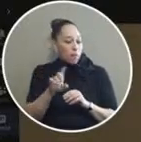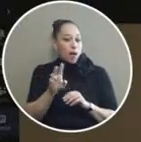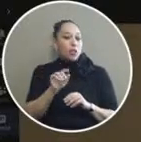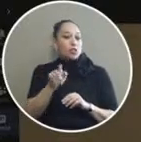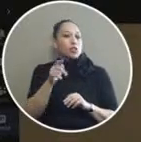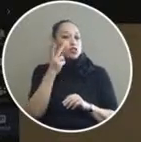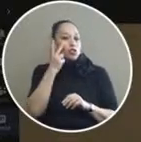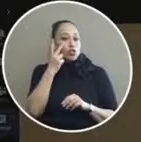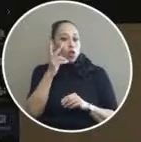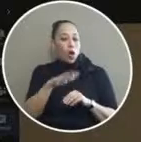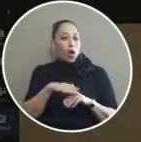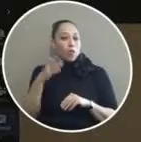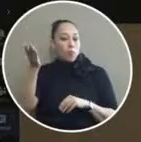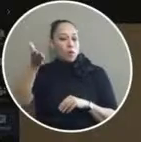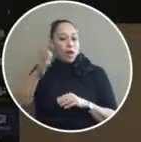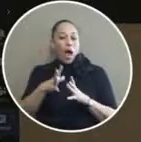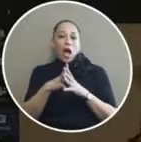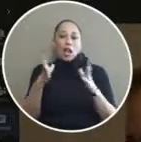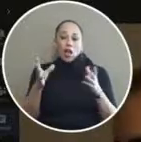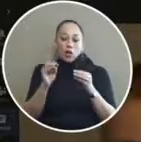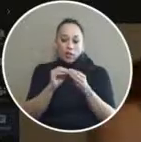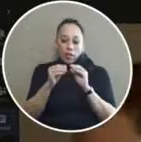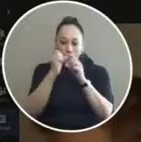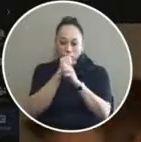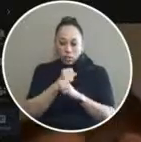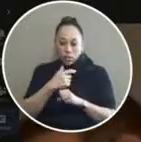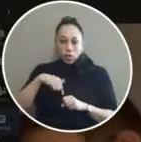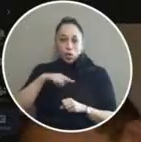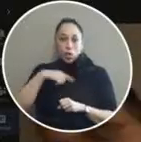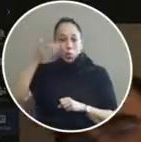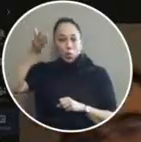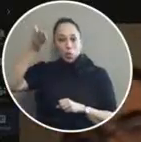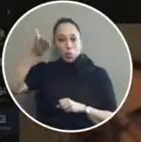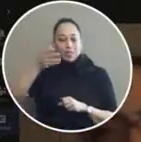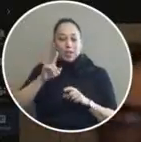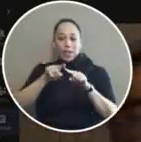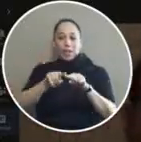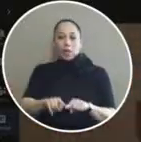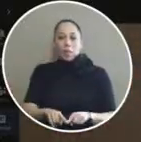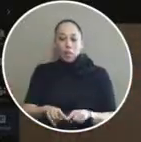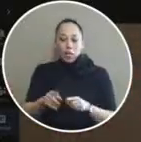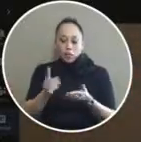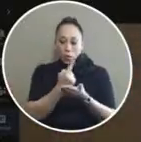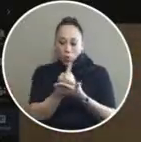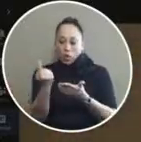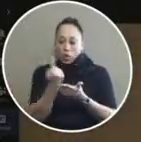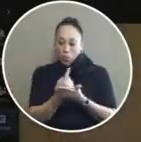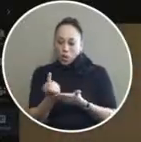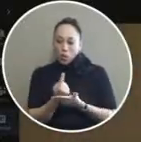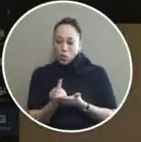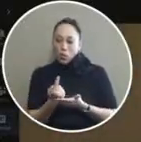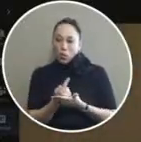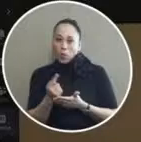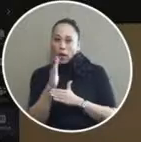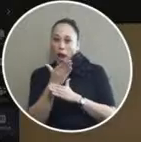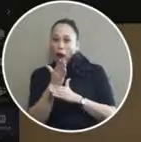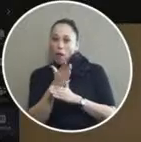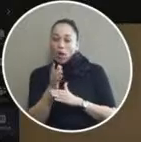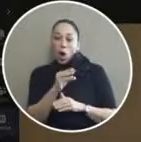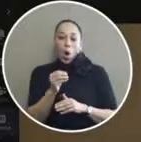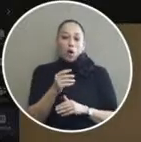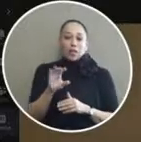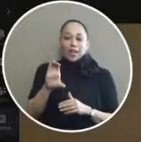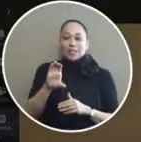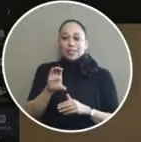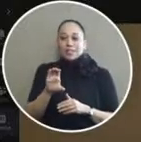in the presentation, many of the statistics that we present are based on a weekly average or by